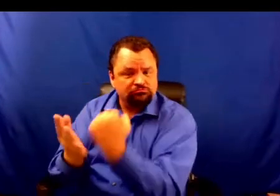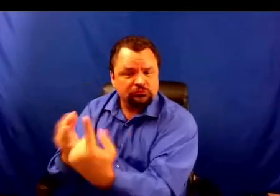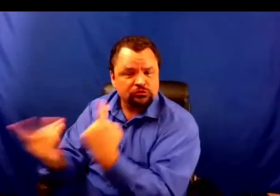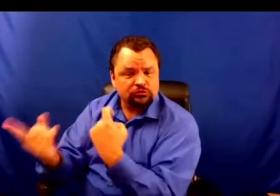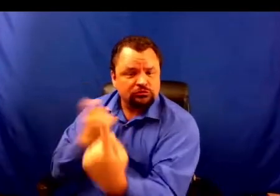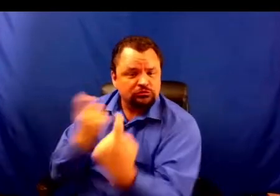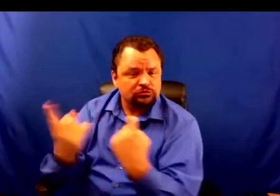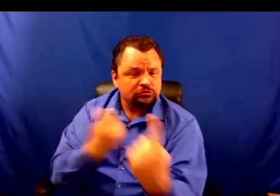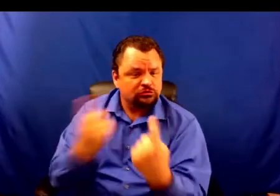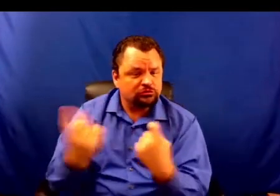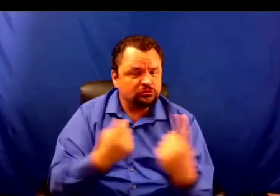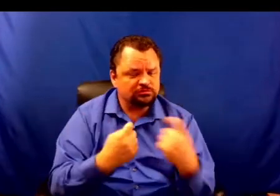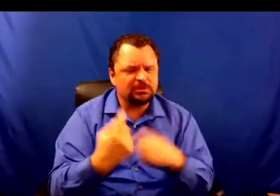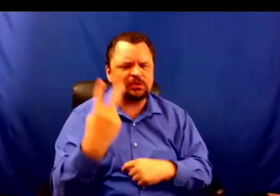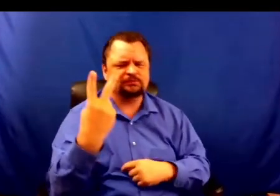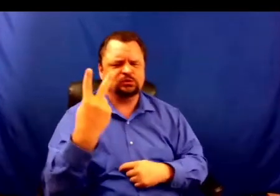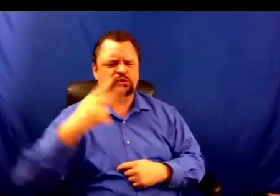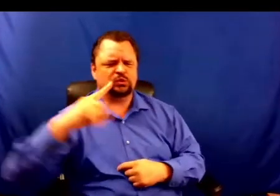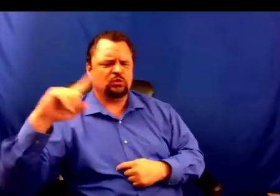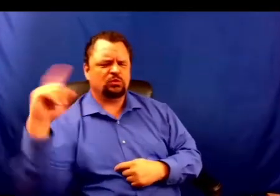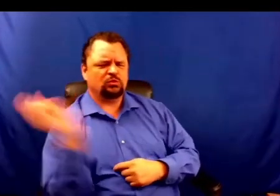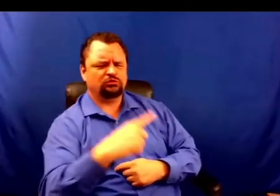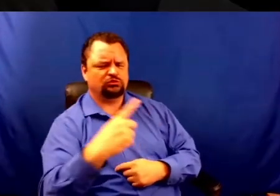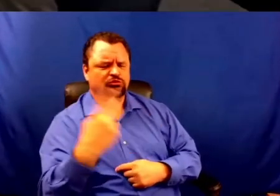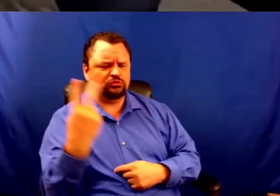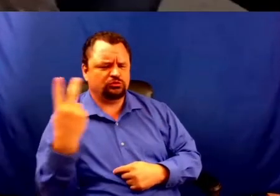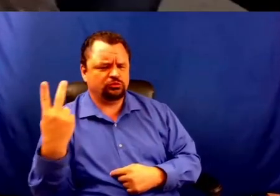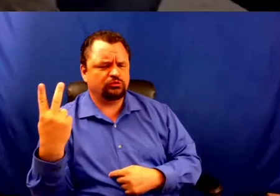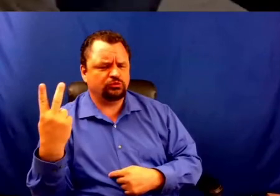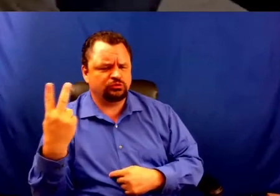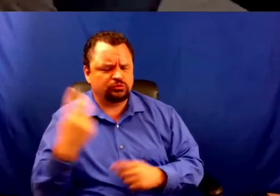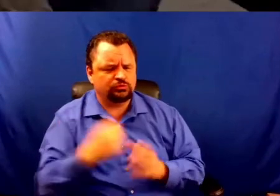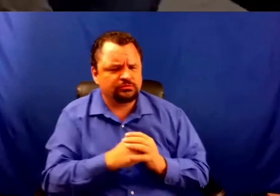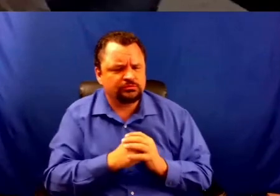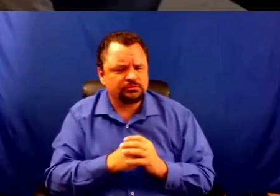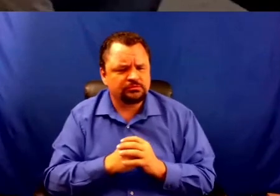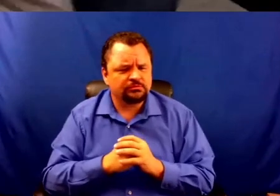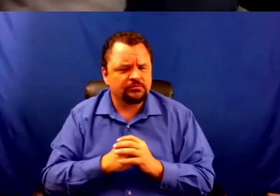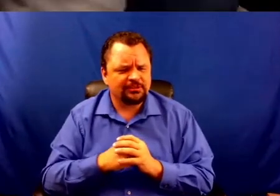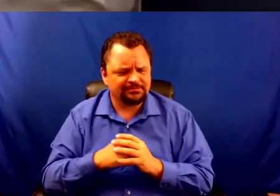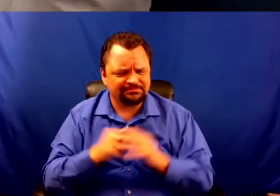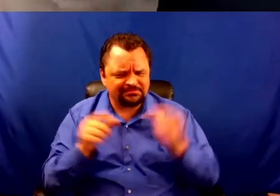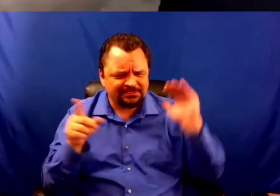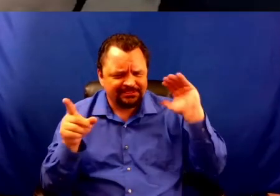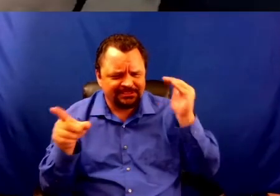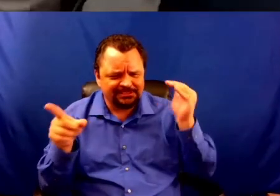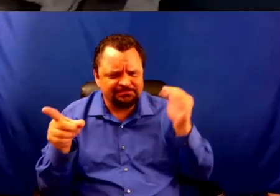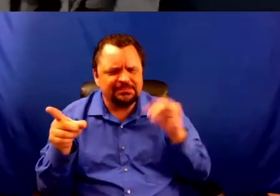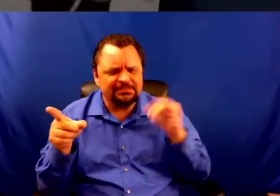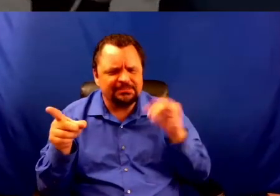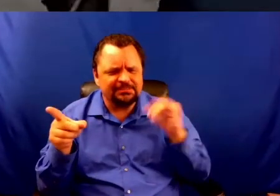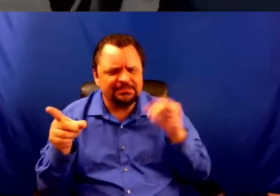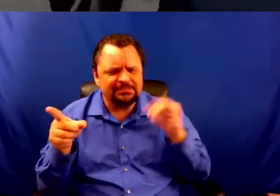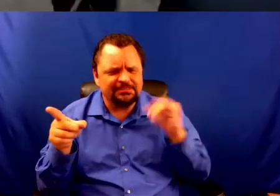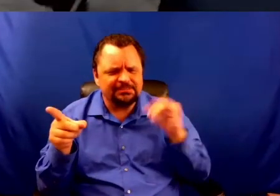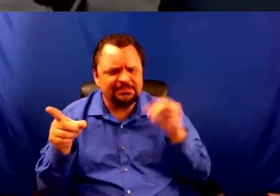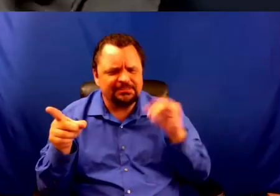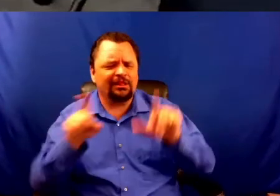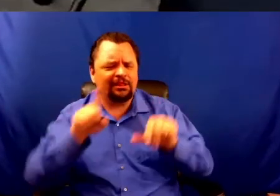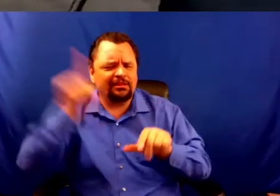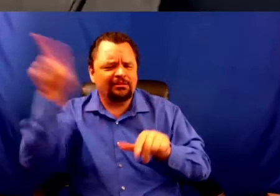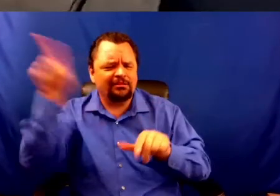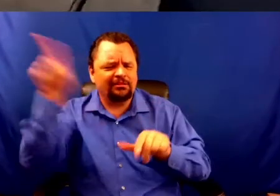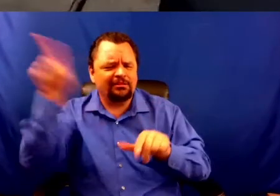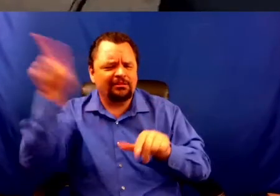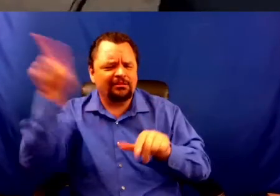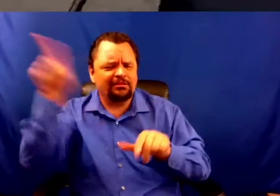me. Dr. Johnson, just maybe one or two questions off that last slide. Isn't there a big study from Israel